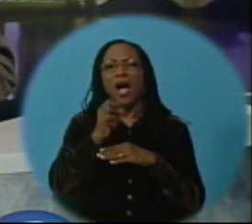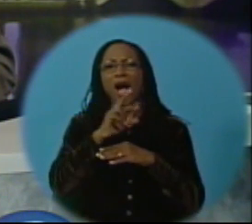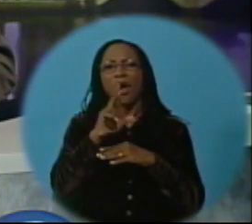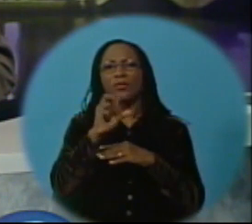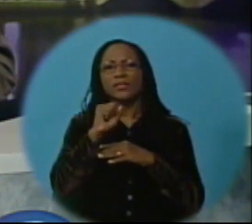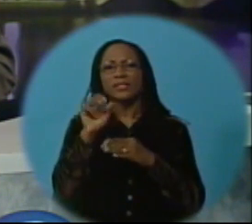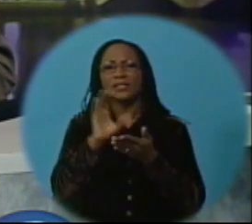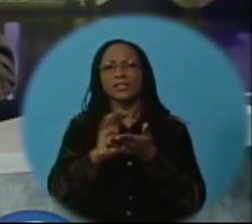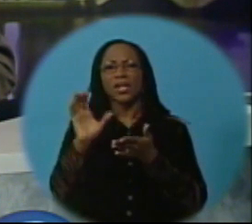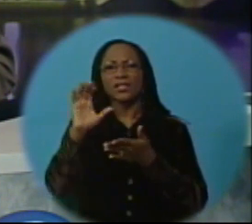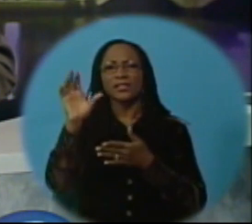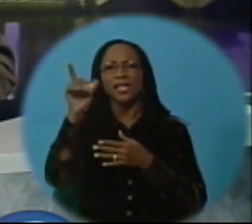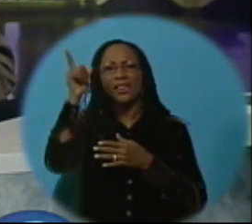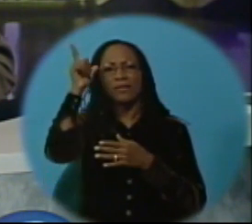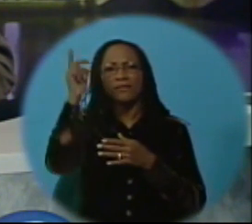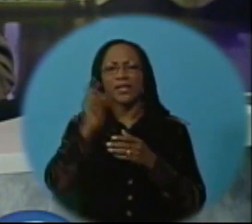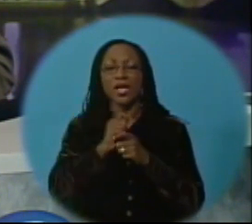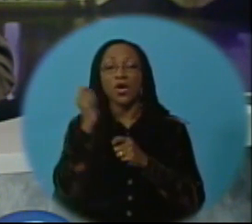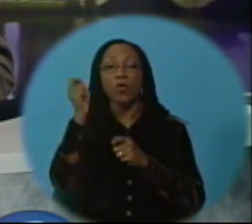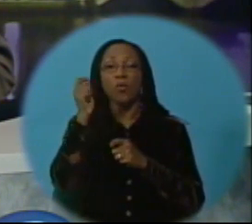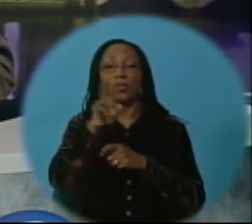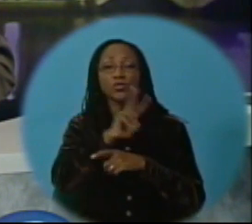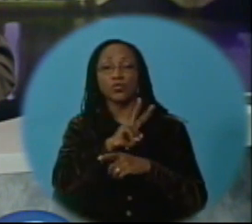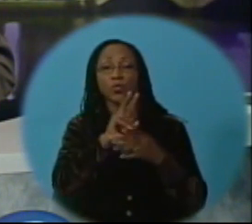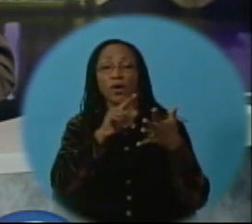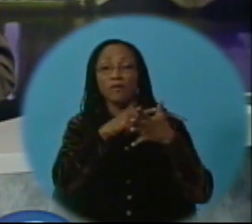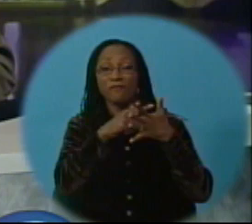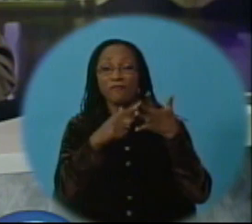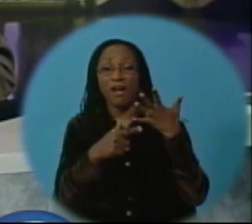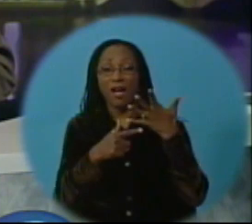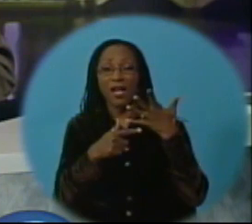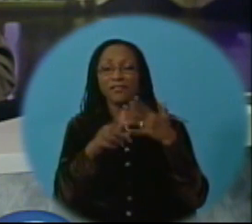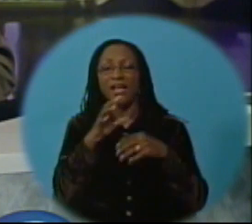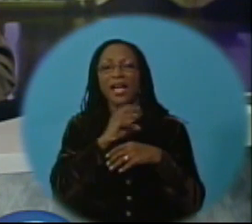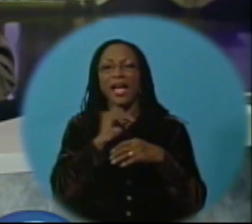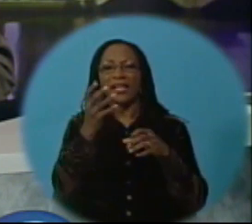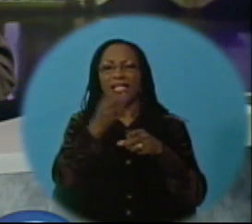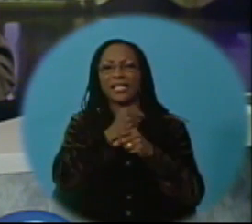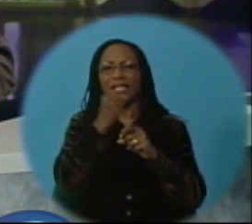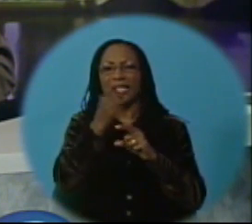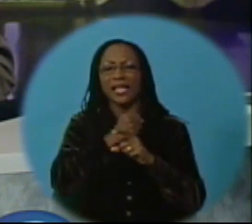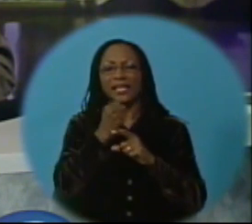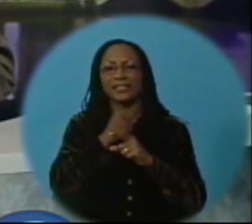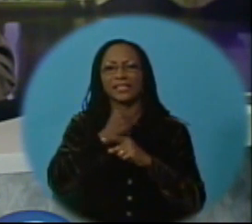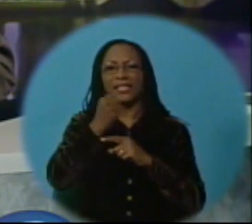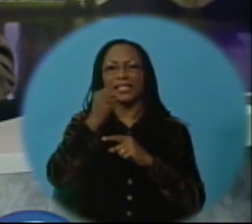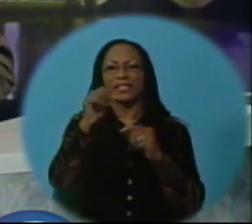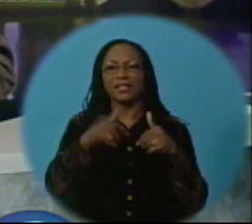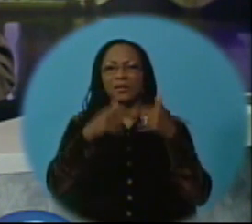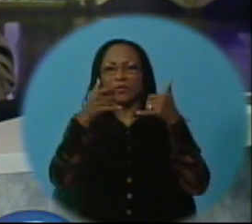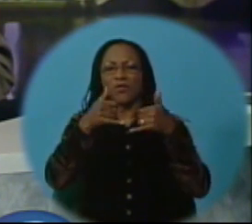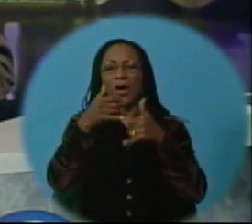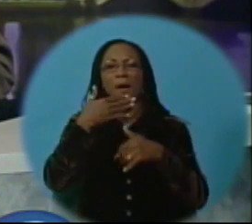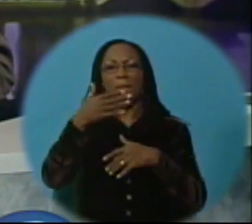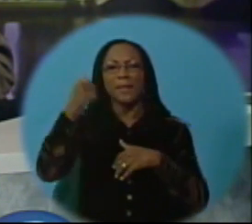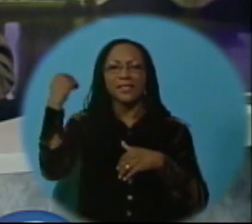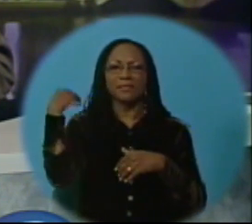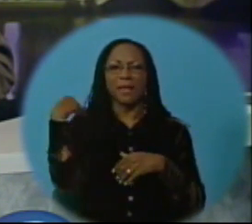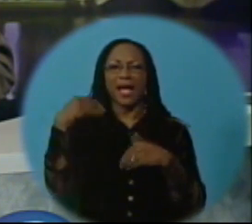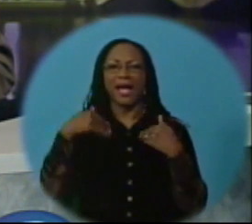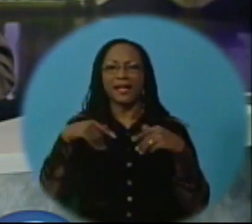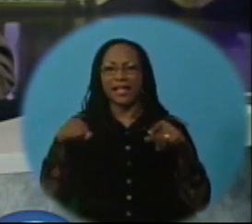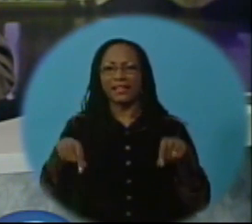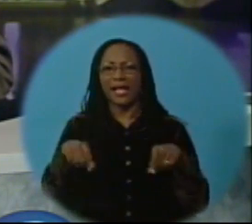of the 5 categories, and the 18-year-old also collected prizes for Best Back, Best Legs, and Best